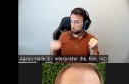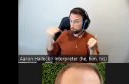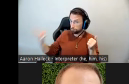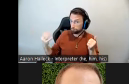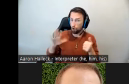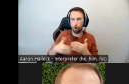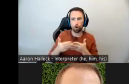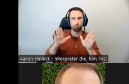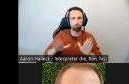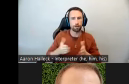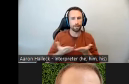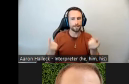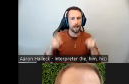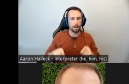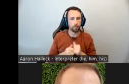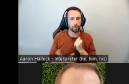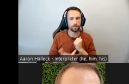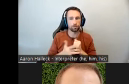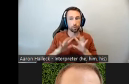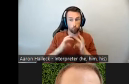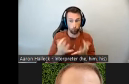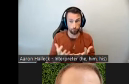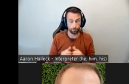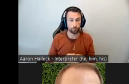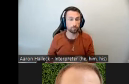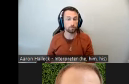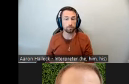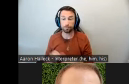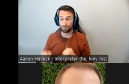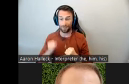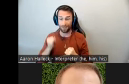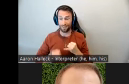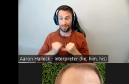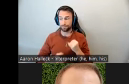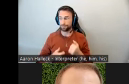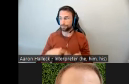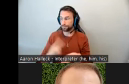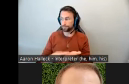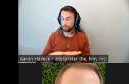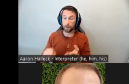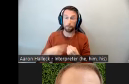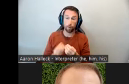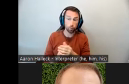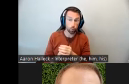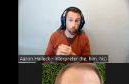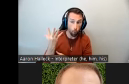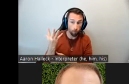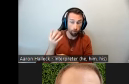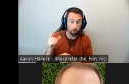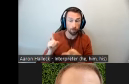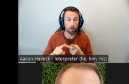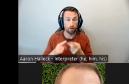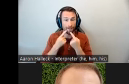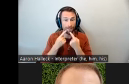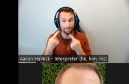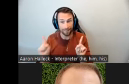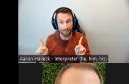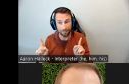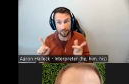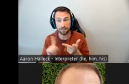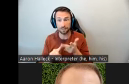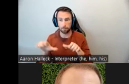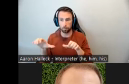technology world. And the last piece is that we talk about growth, effectiveness, and performance. That's what this